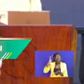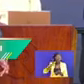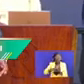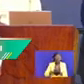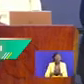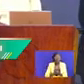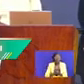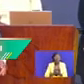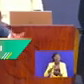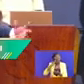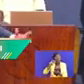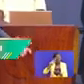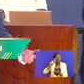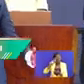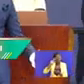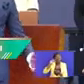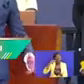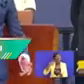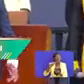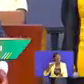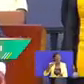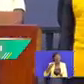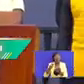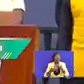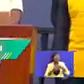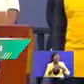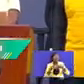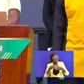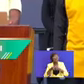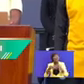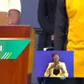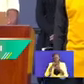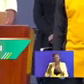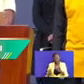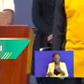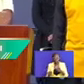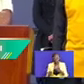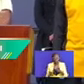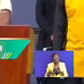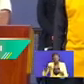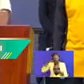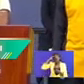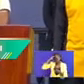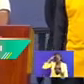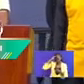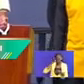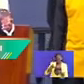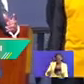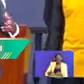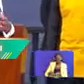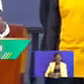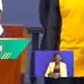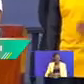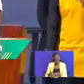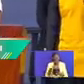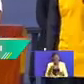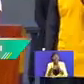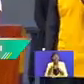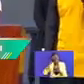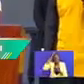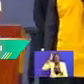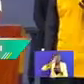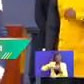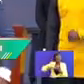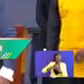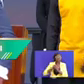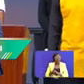that Noah was so comfortable with the sons that he even drank in their presence sometimes fathers become vulnerable